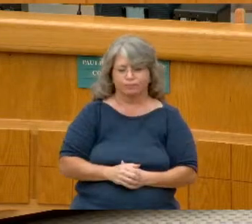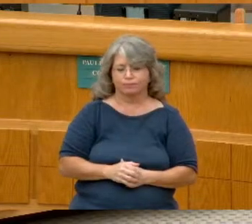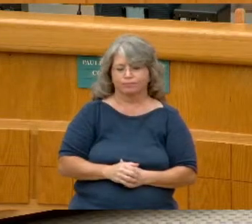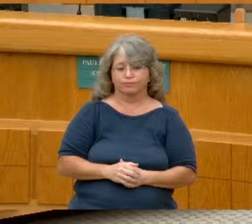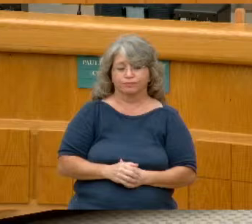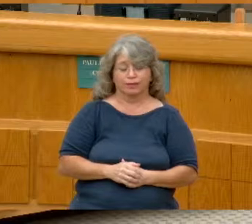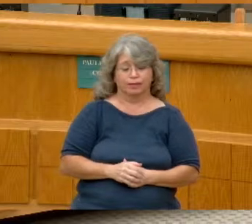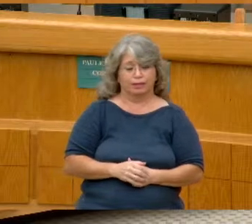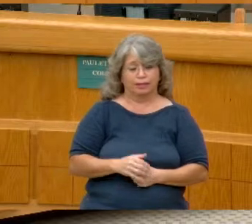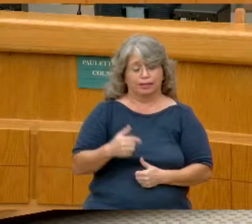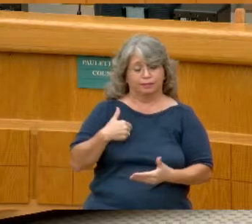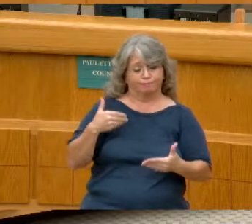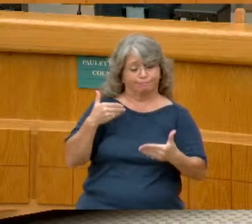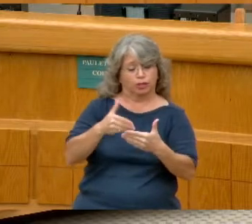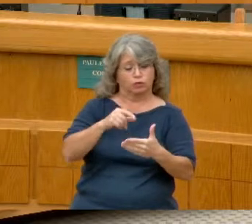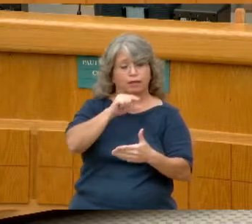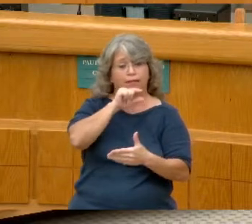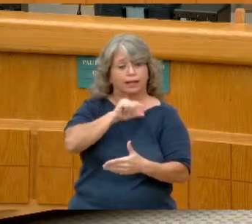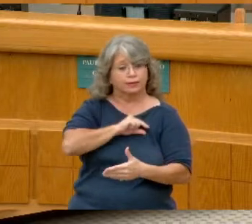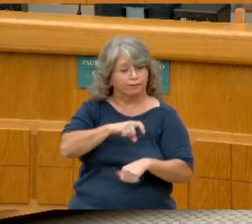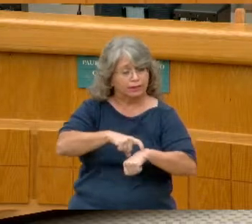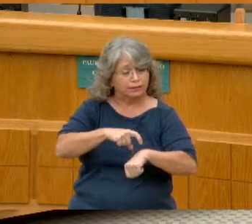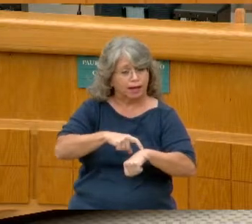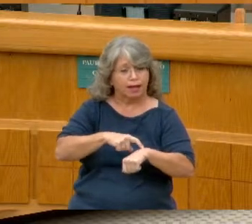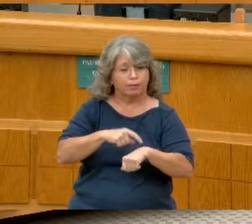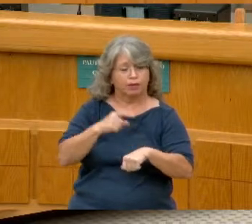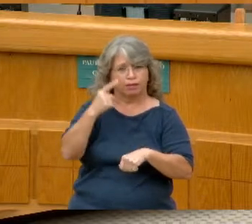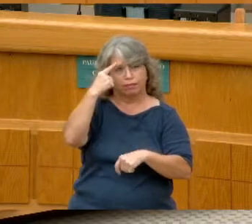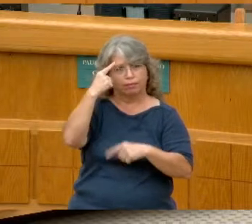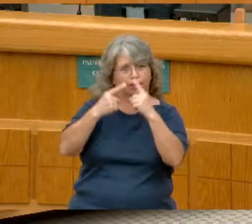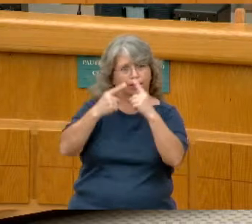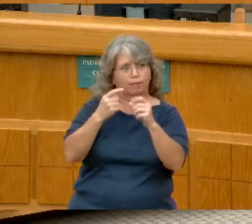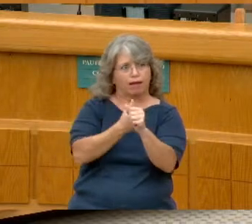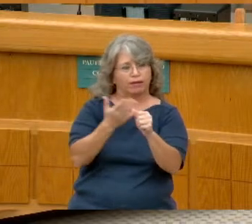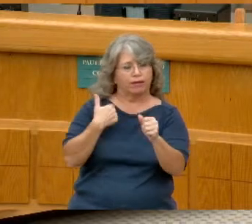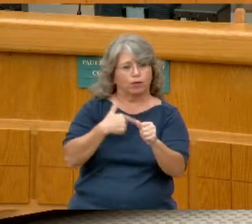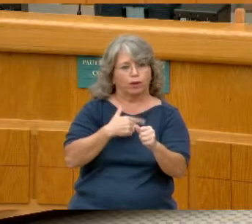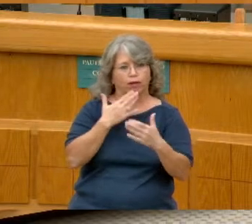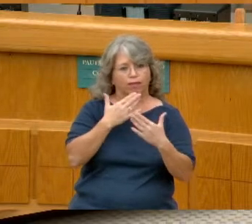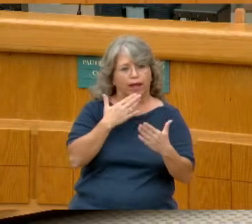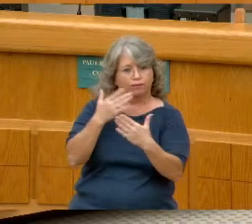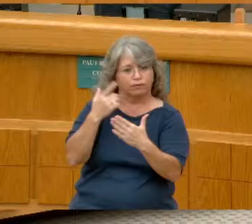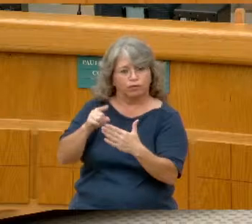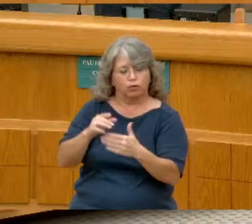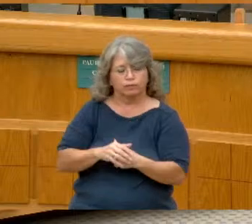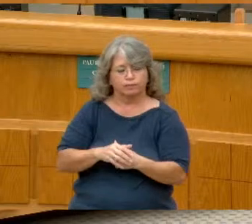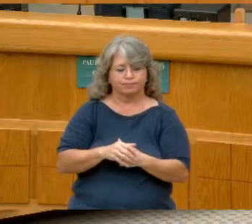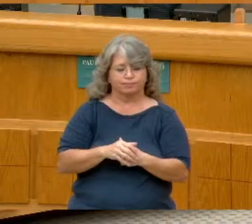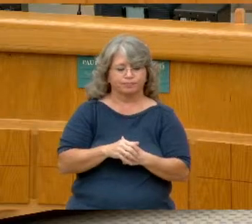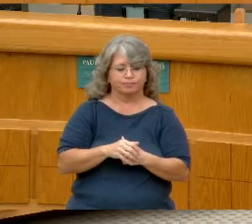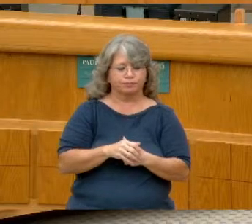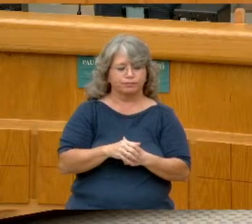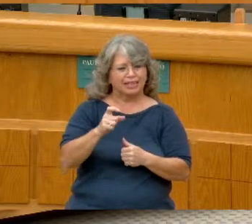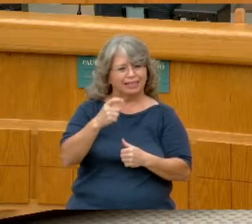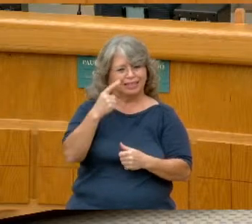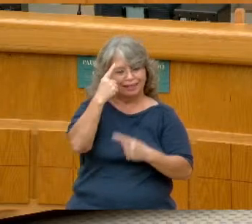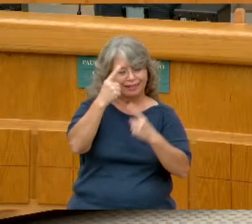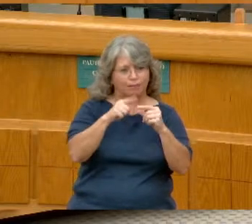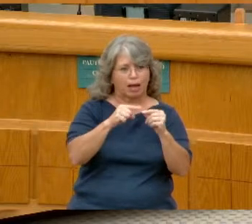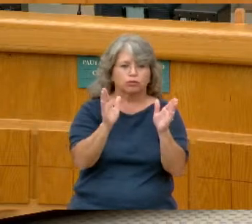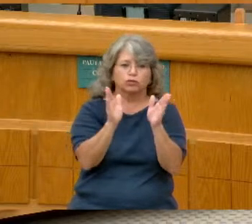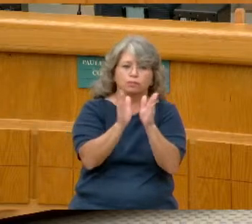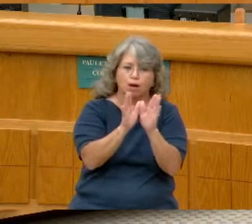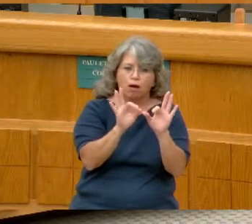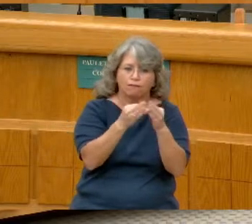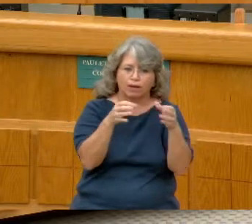for, we also need to be thinking about small family-only gatherings with those that live in our